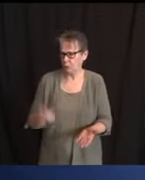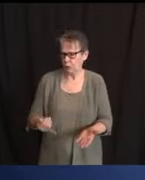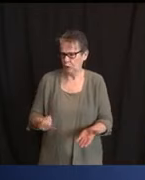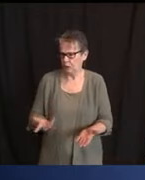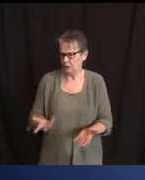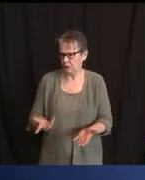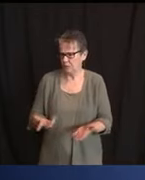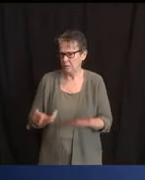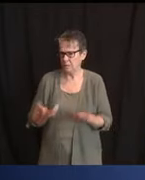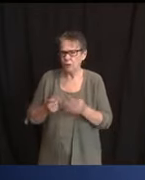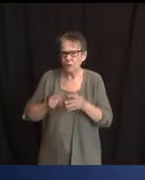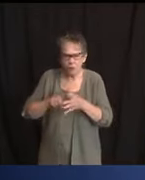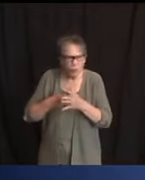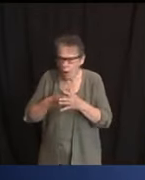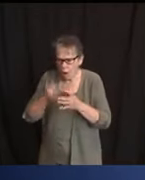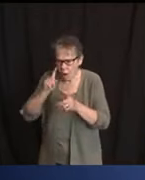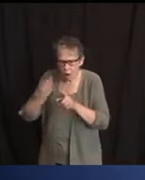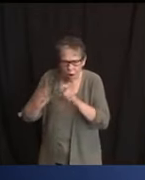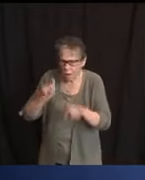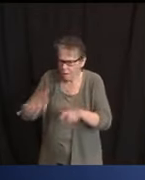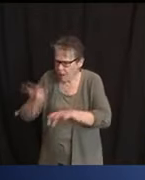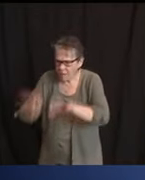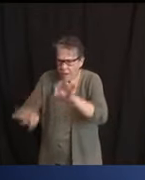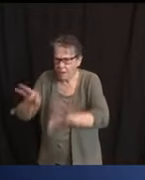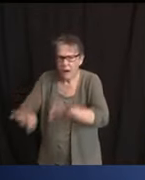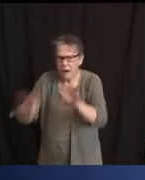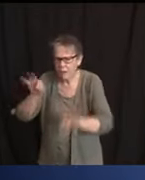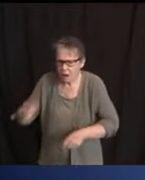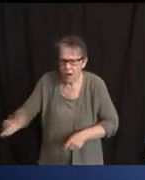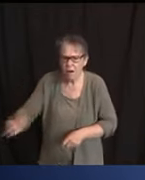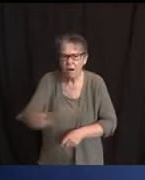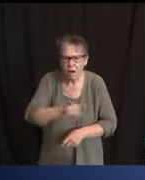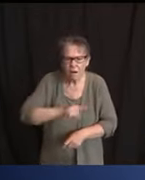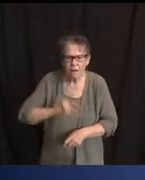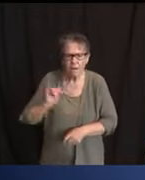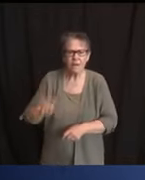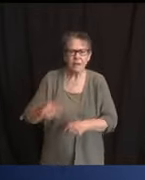all still related or all related to COVID or not, but that's where we're at.